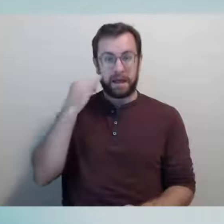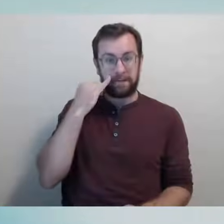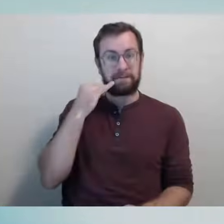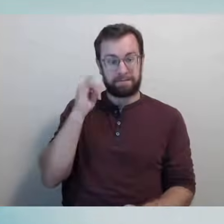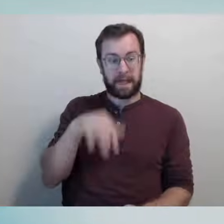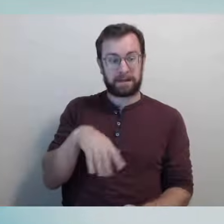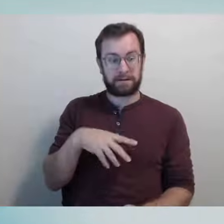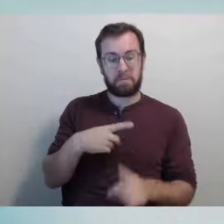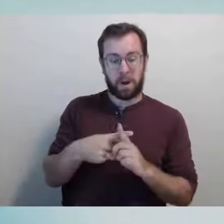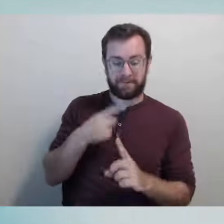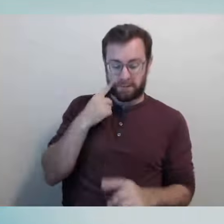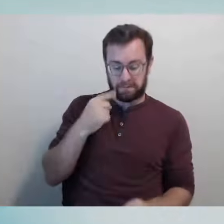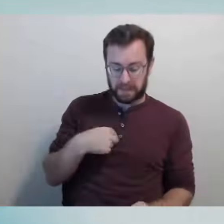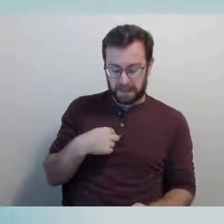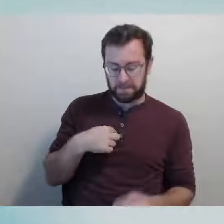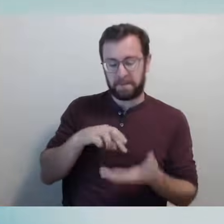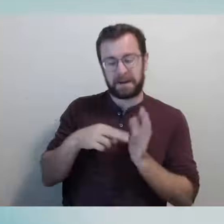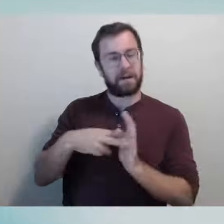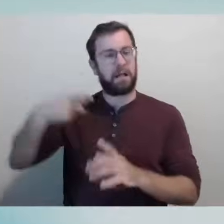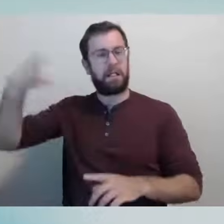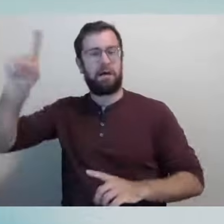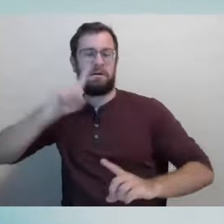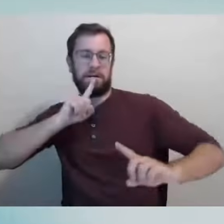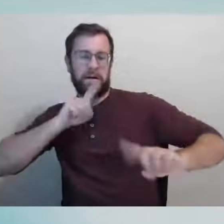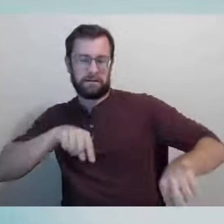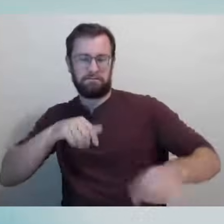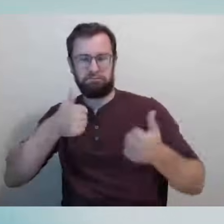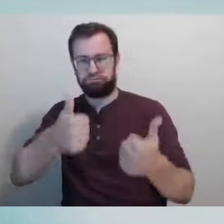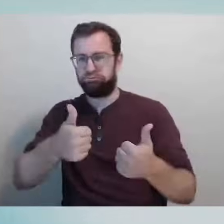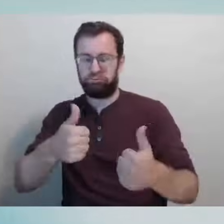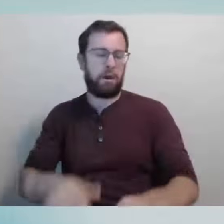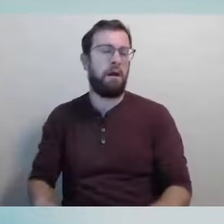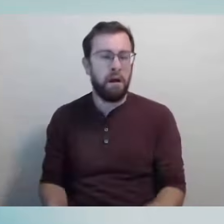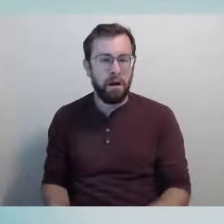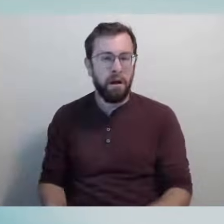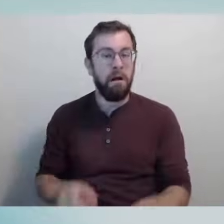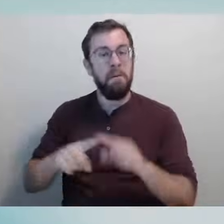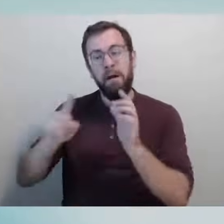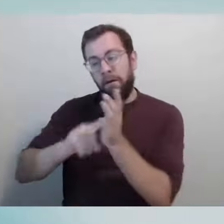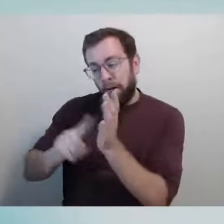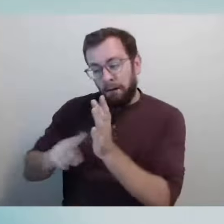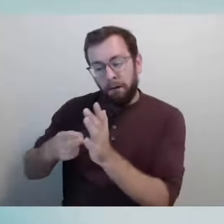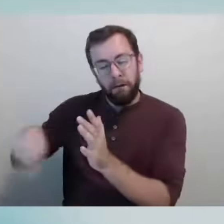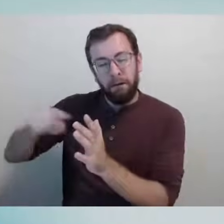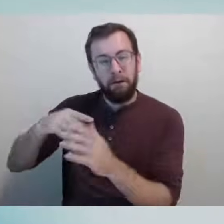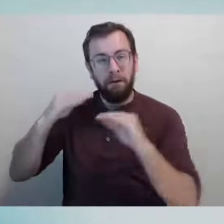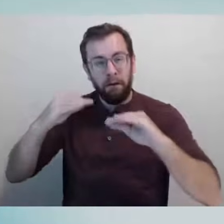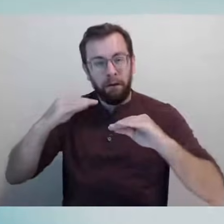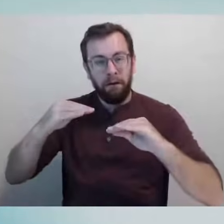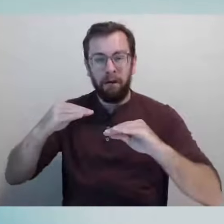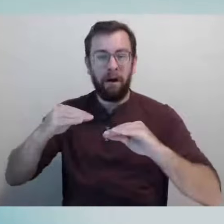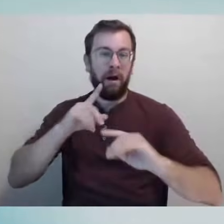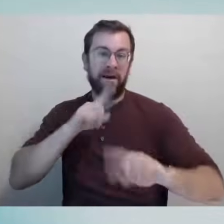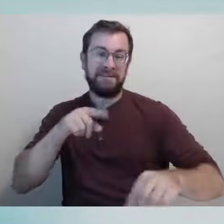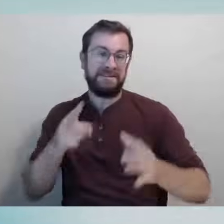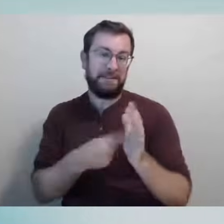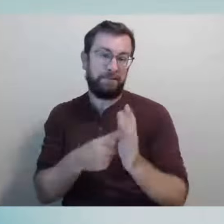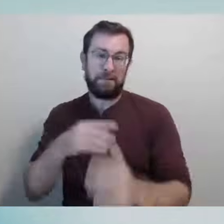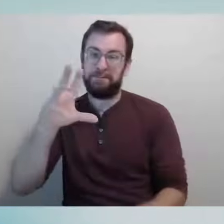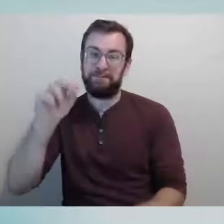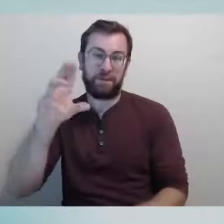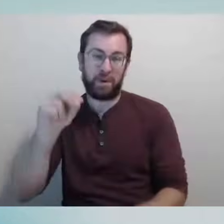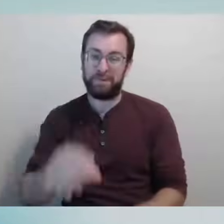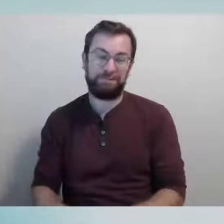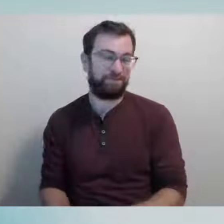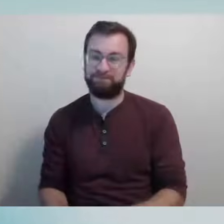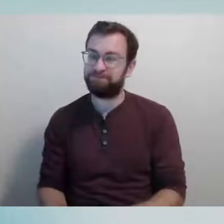dua. But our scholars also teach us sometimes the answer is no. Because if the answer